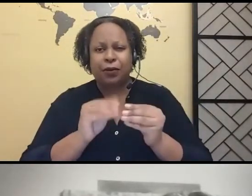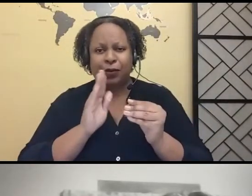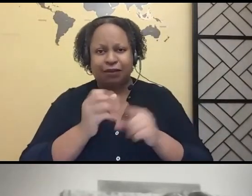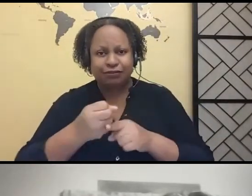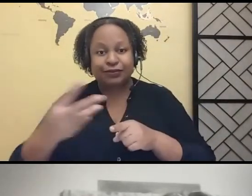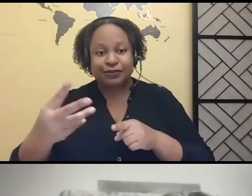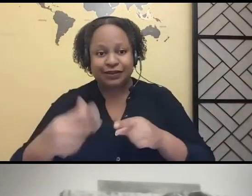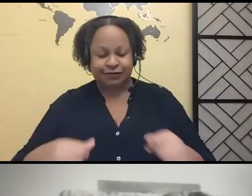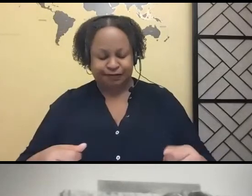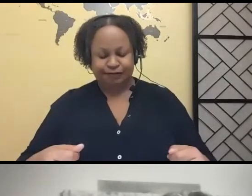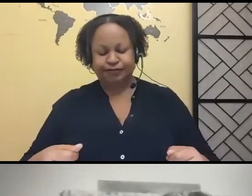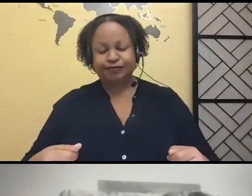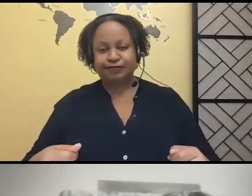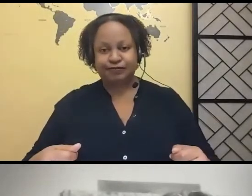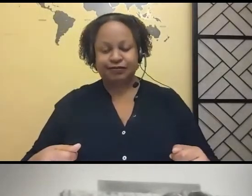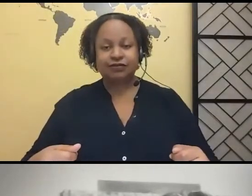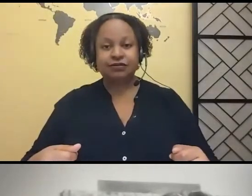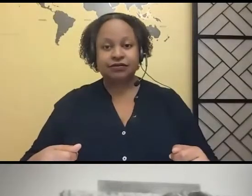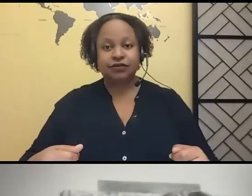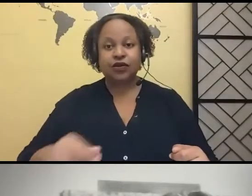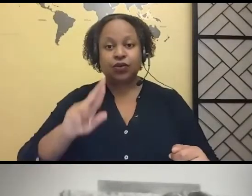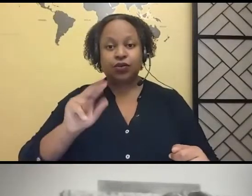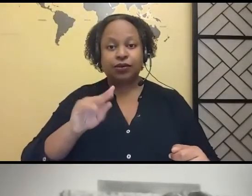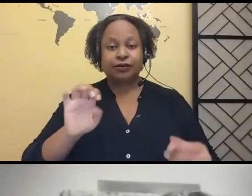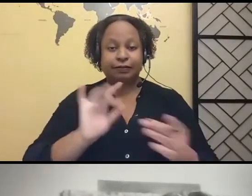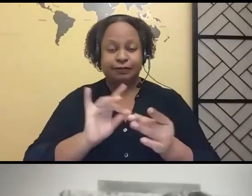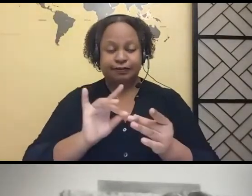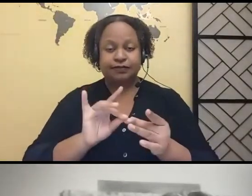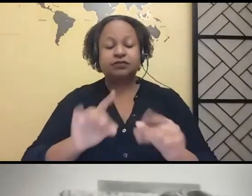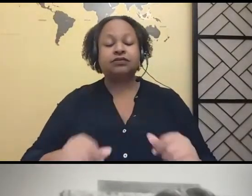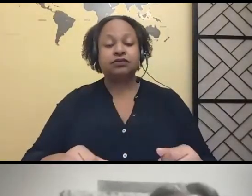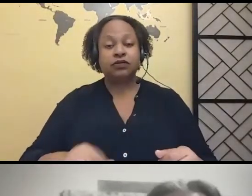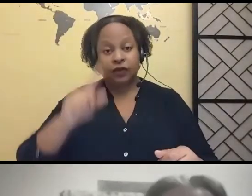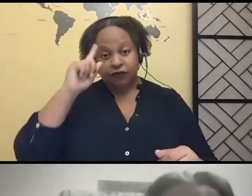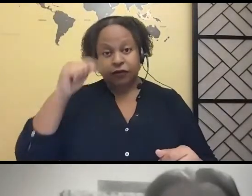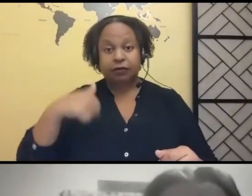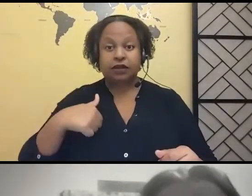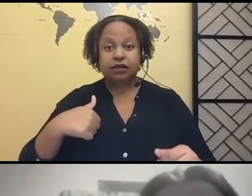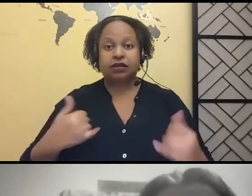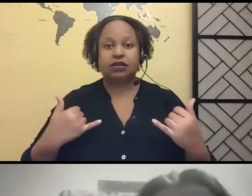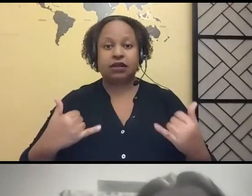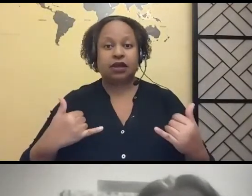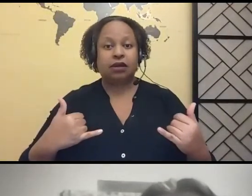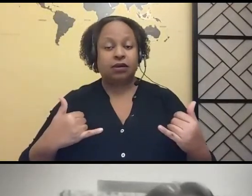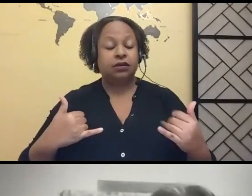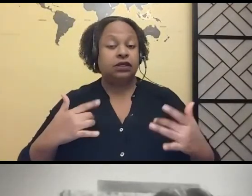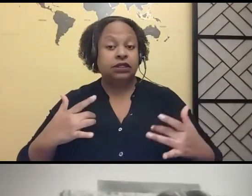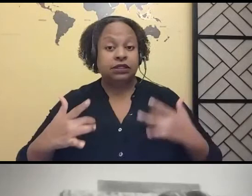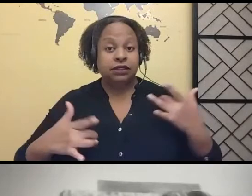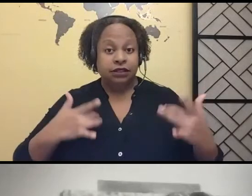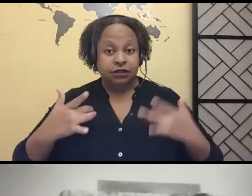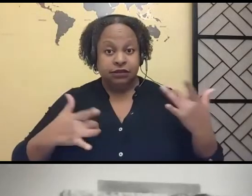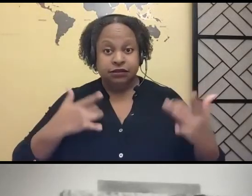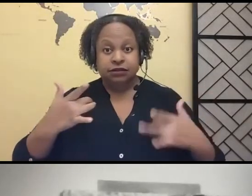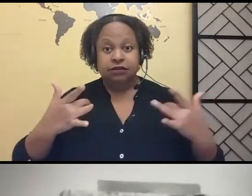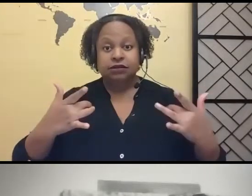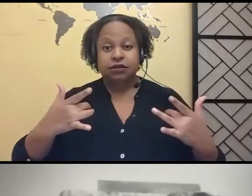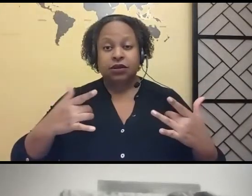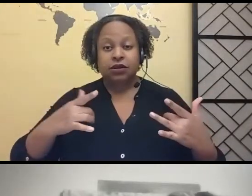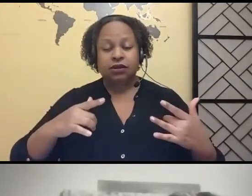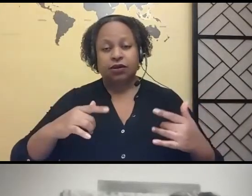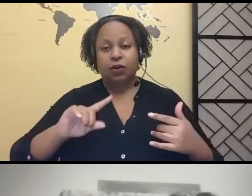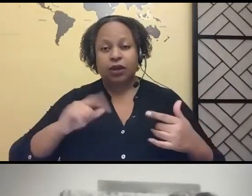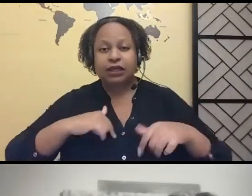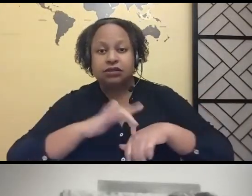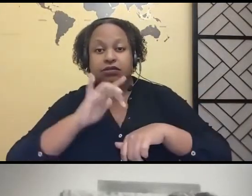One of the things I find really exciting in many of the places where I've done some work and where I